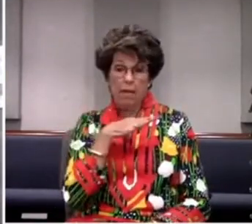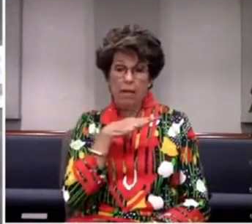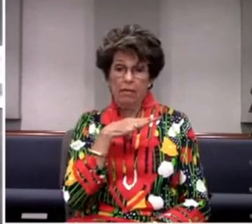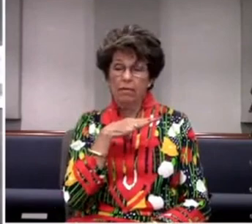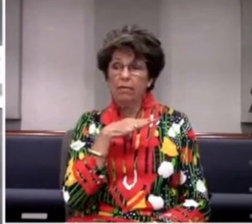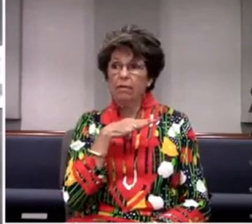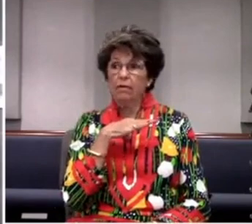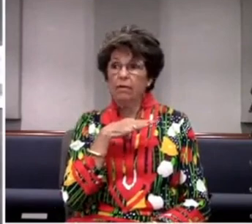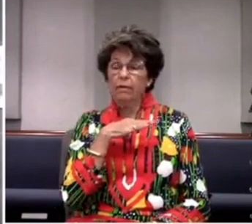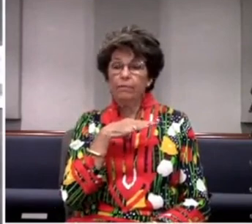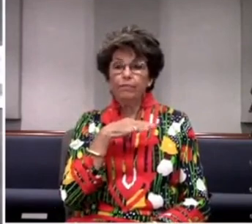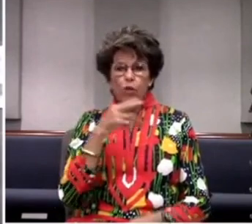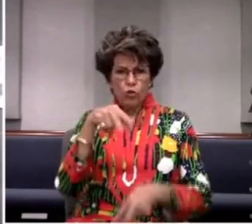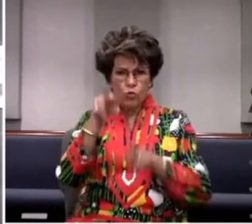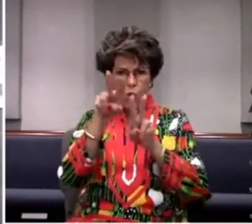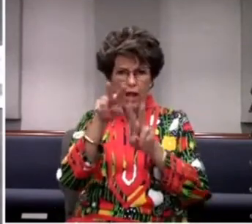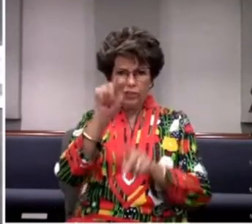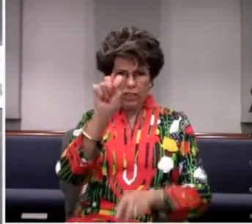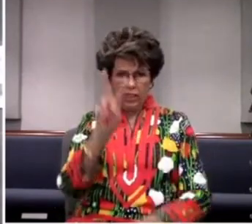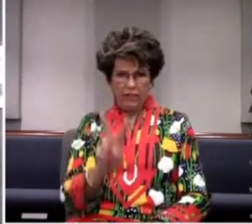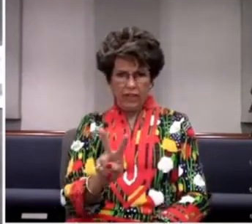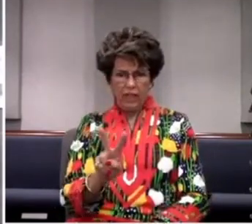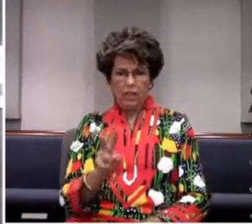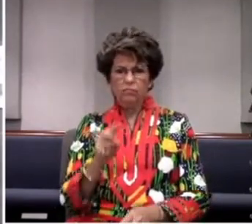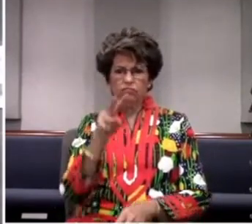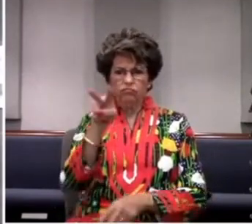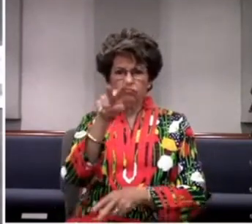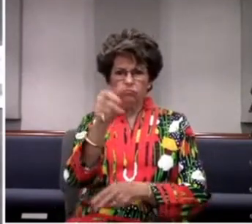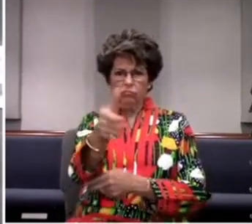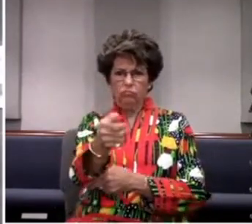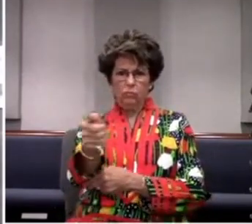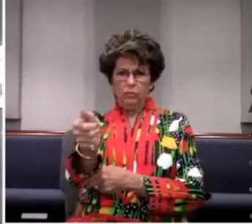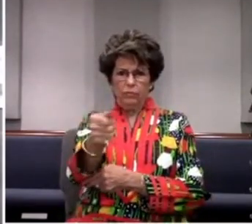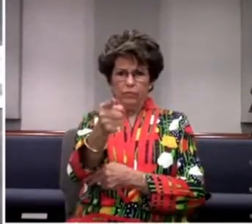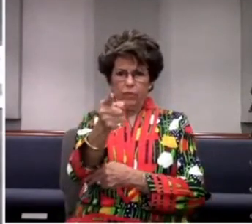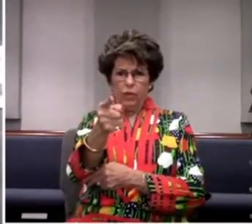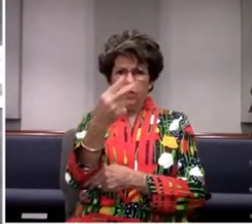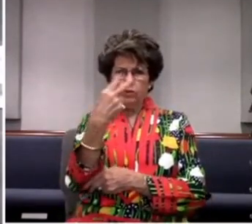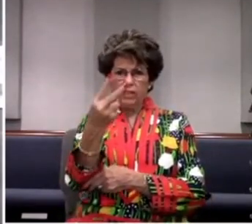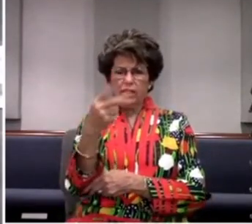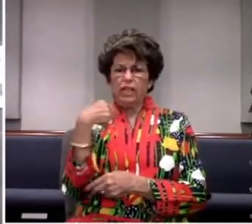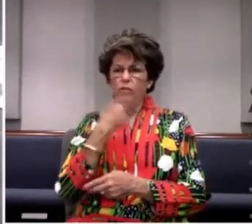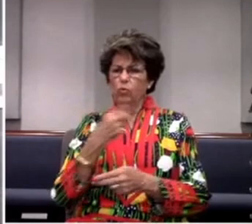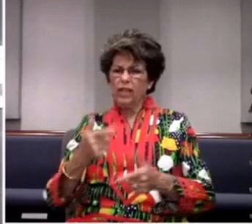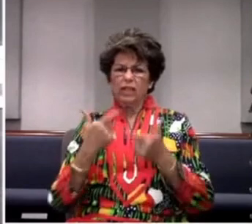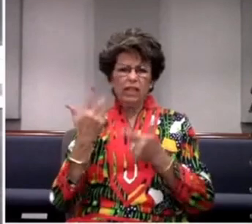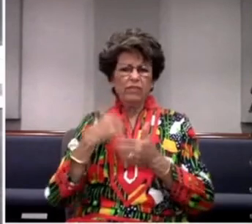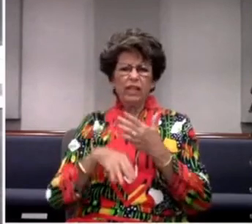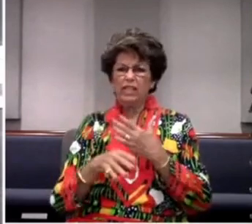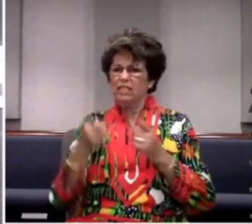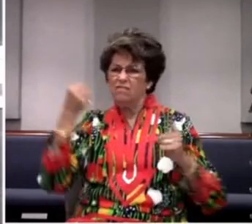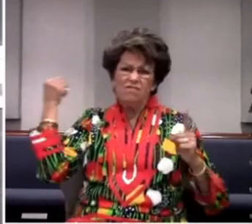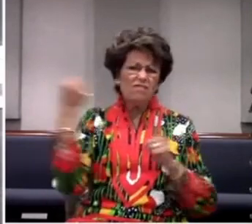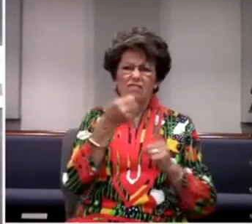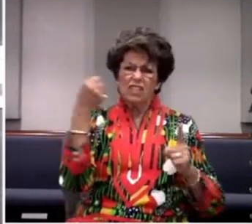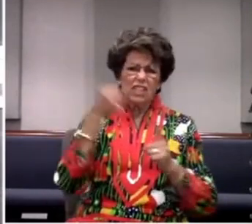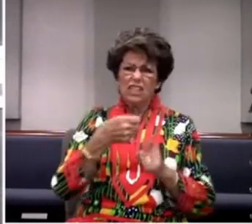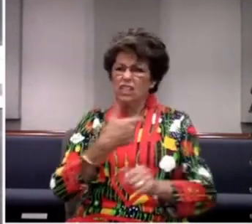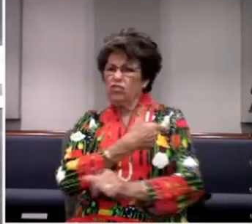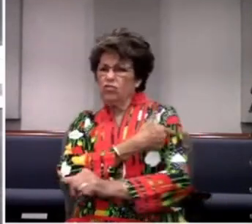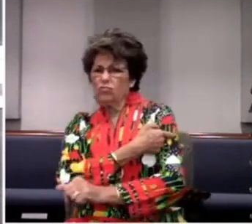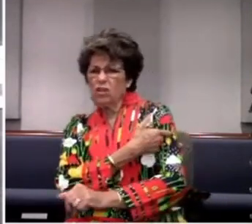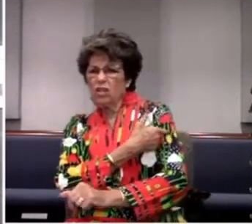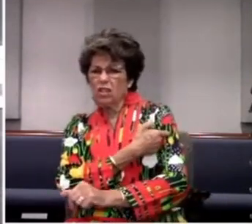on the television and you see that we live in an evil, violent, fragile,